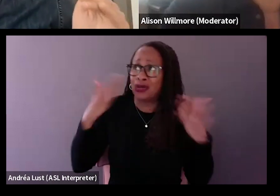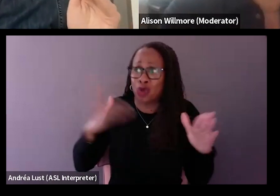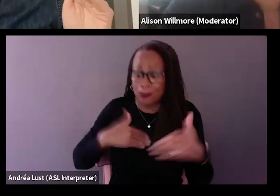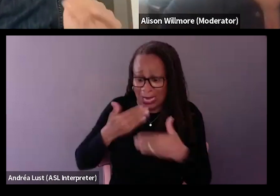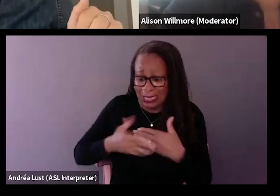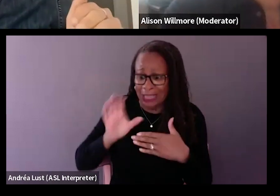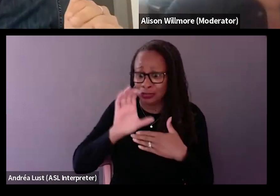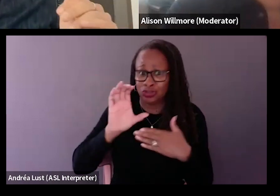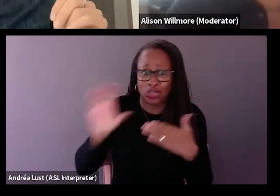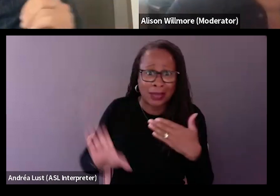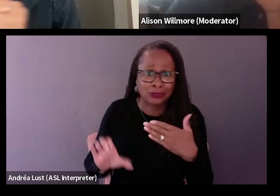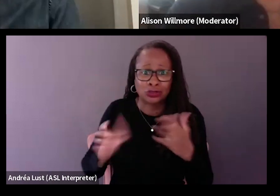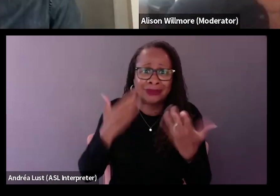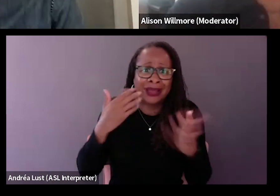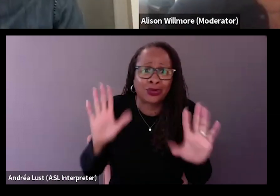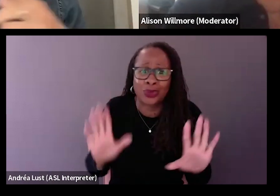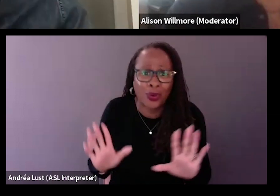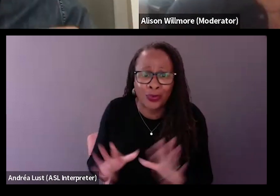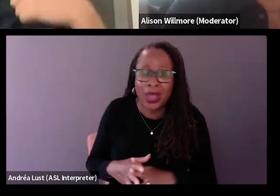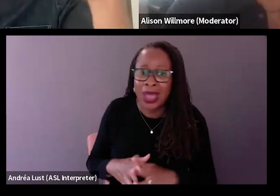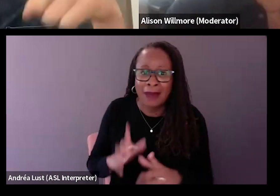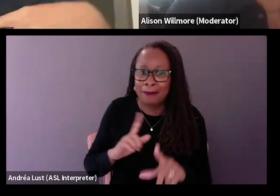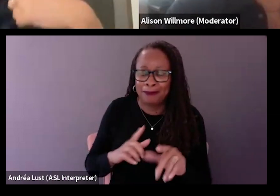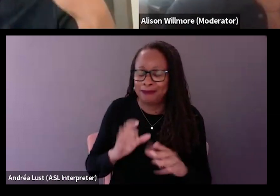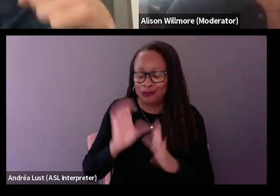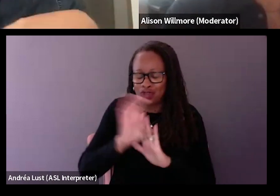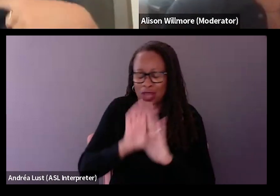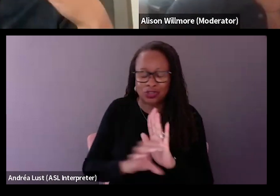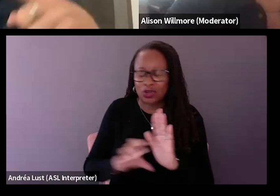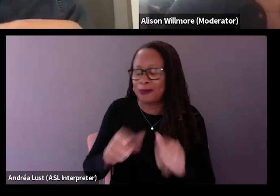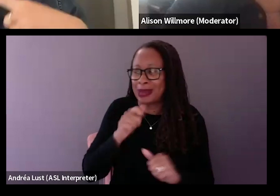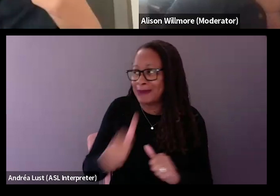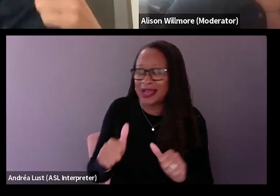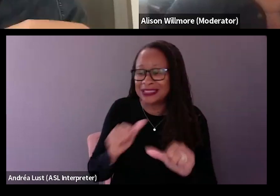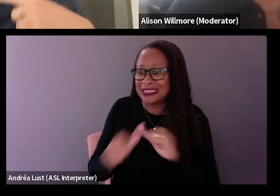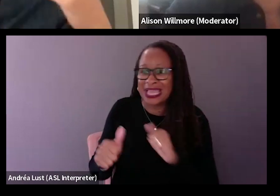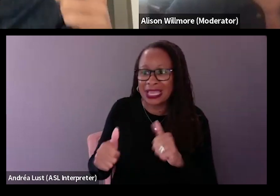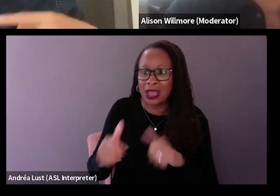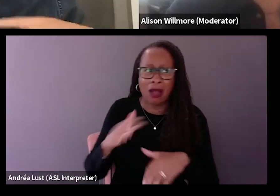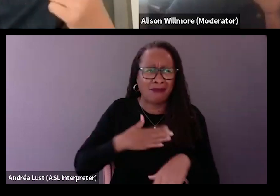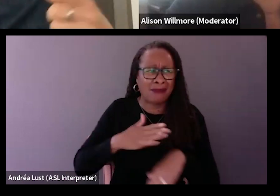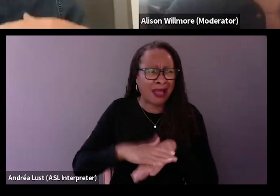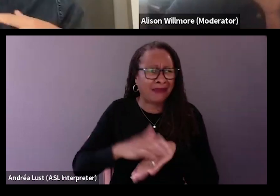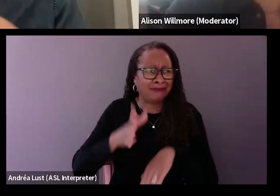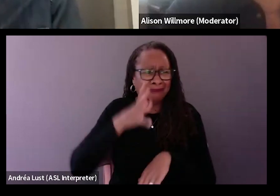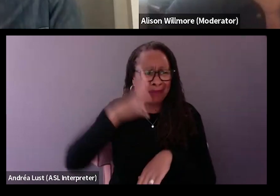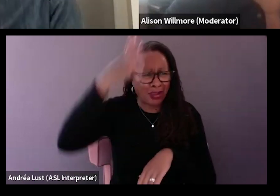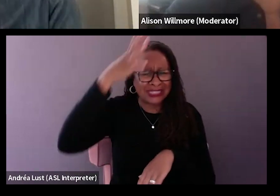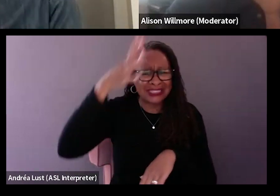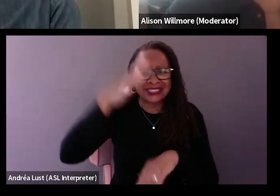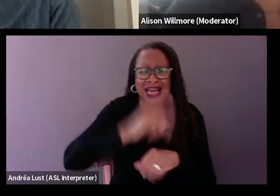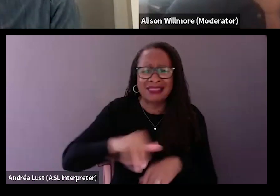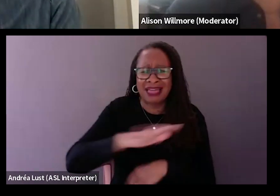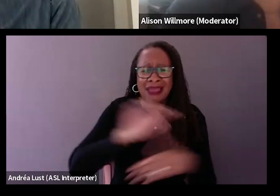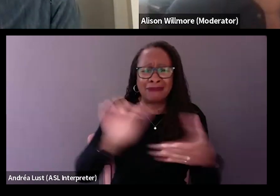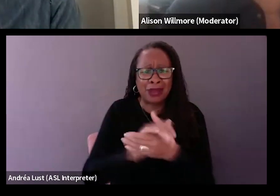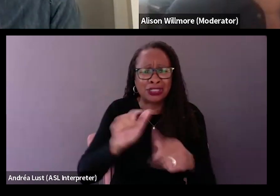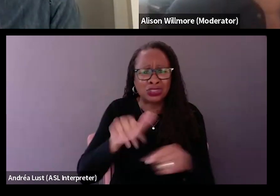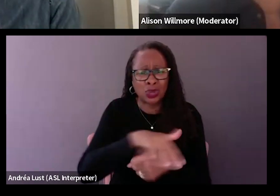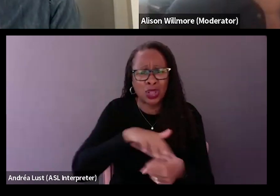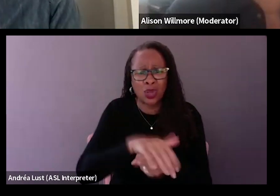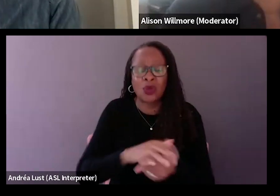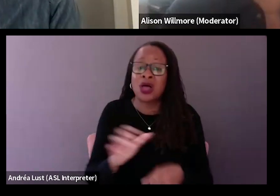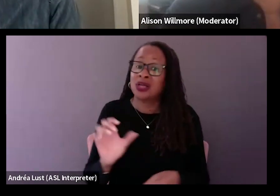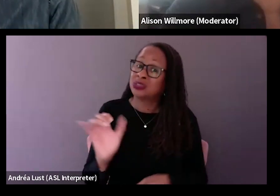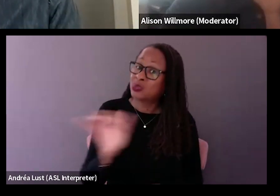parents' land, married to a local. And so it was kind of like a hurricane from the beginning. And so we had to just be very